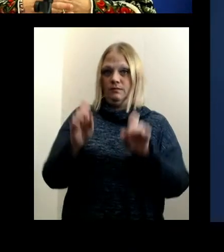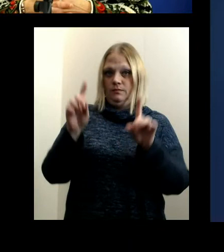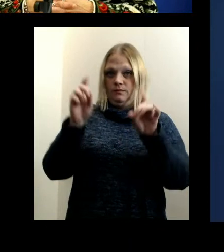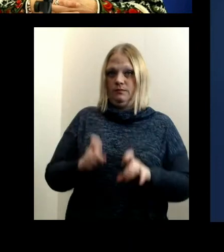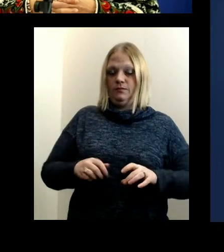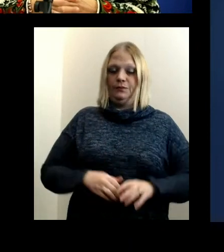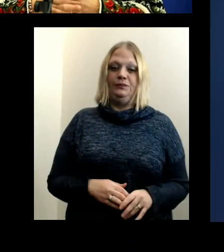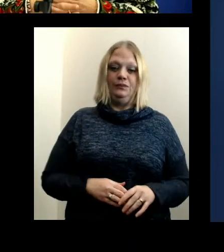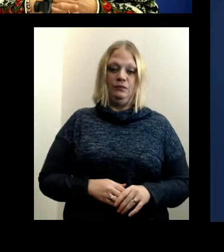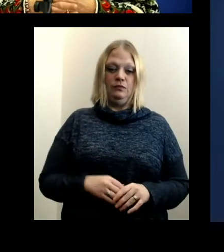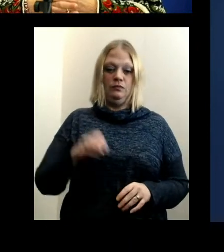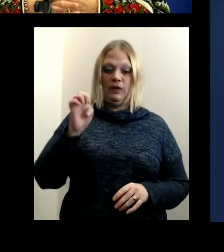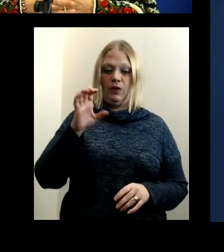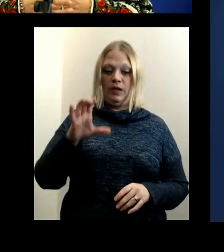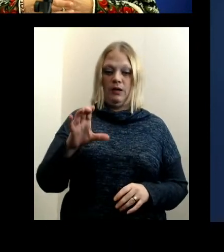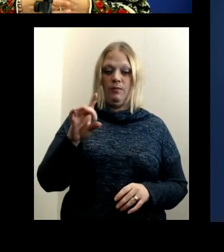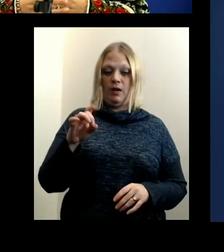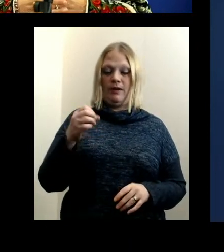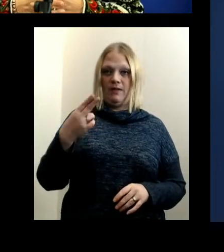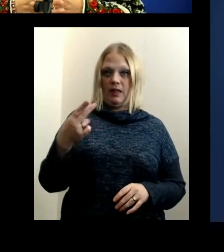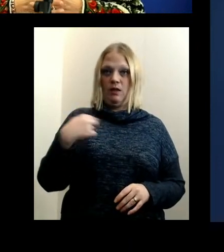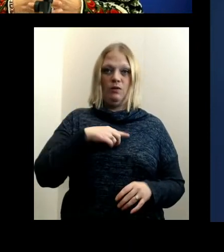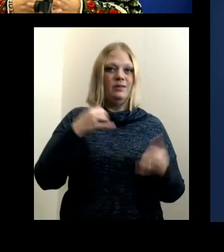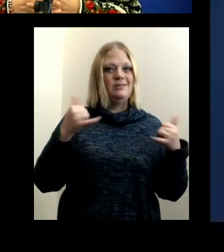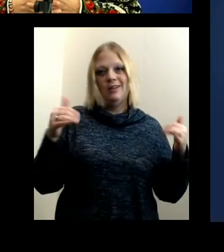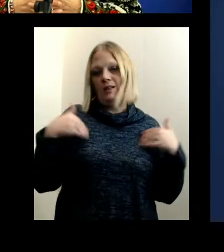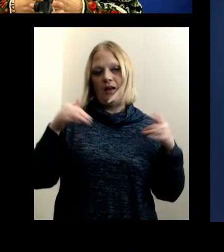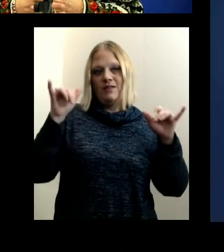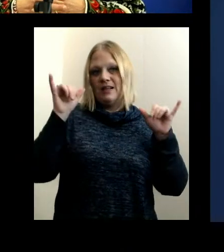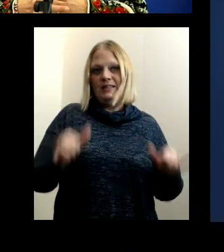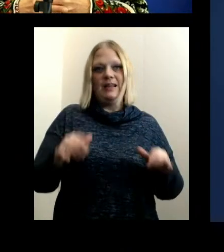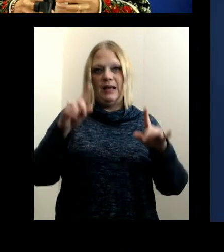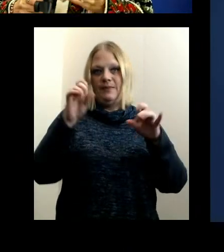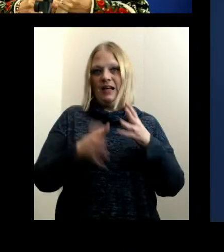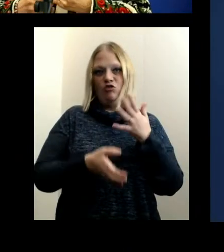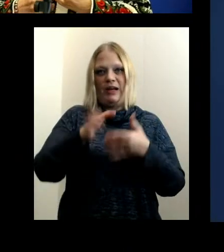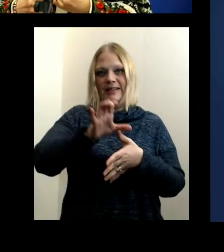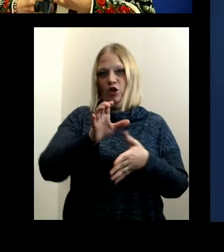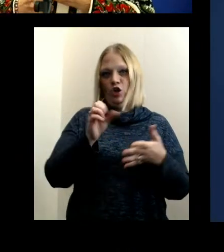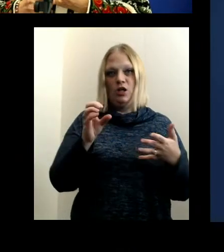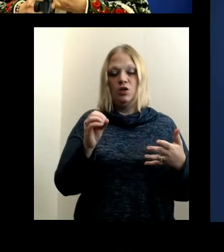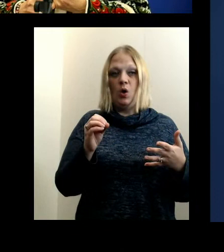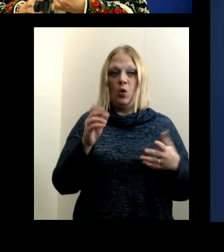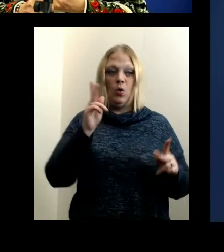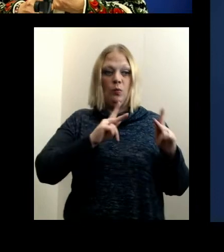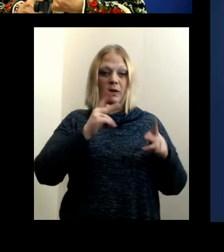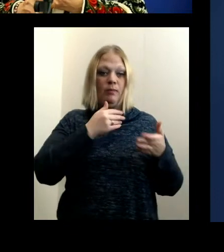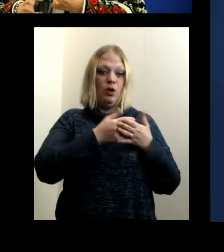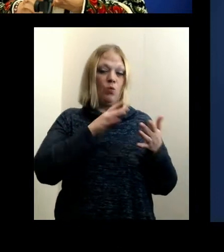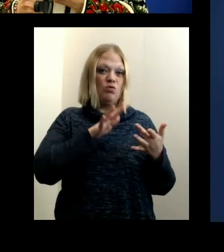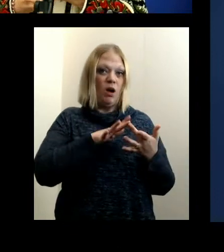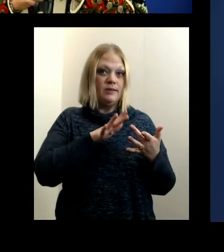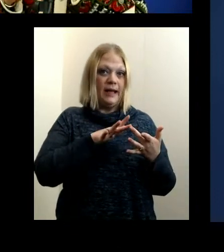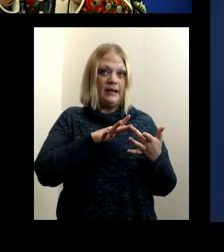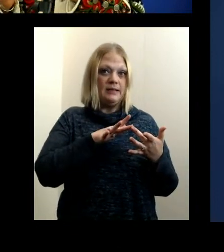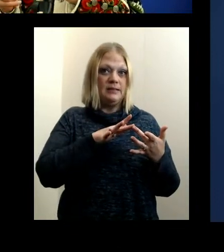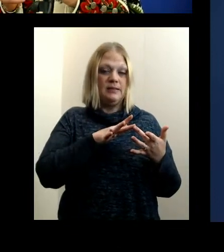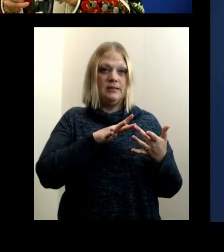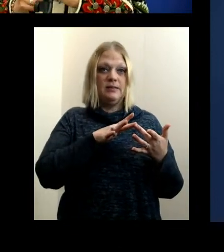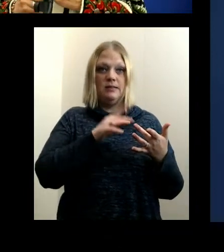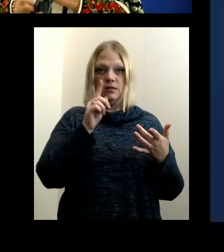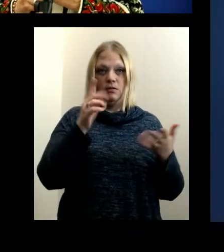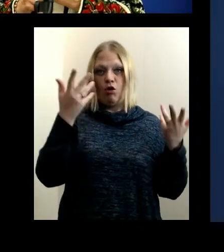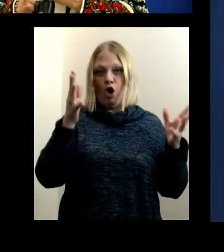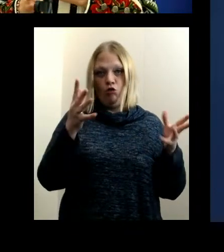So the Erie County Health Department, we still have the same testing criteria, either people that are close contacts, so you should already